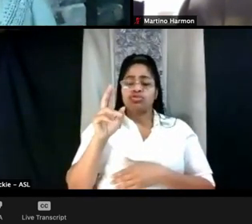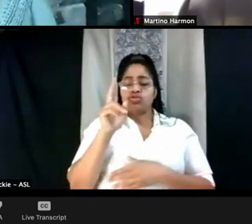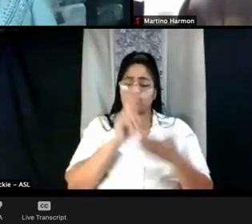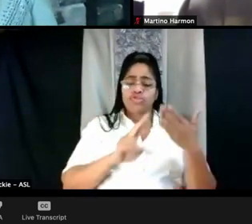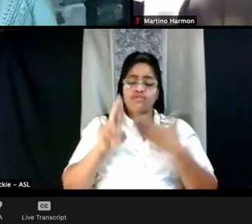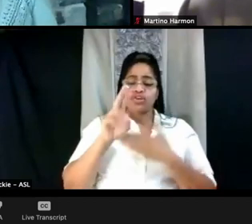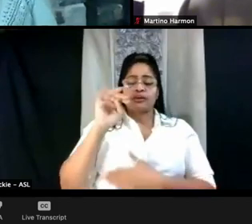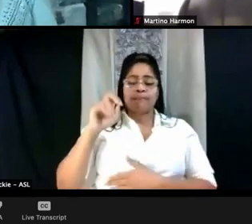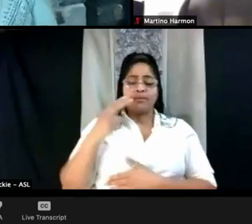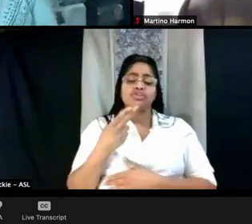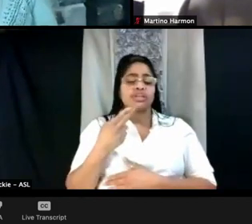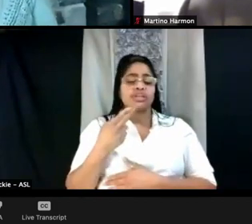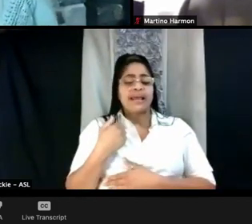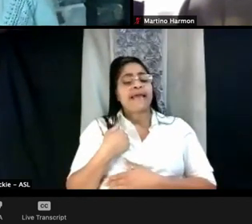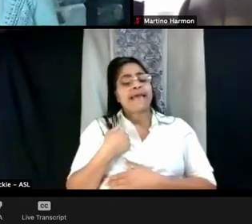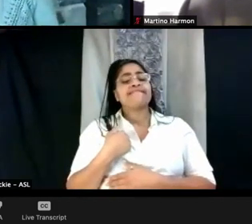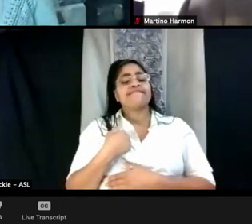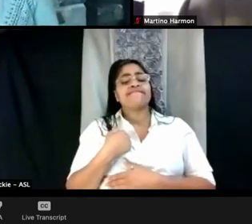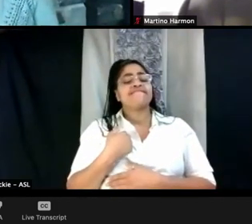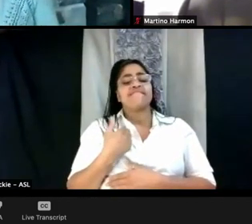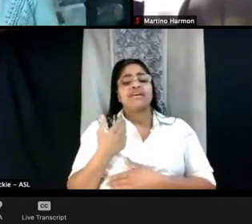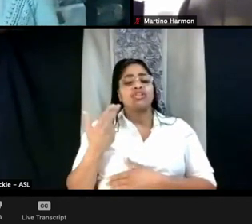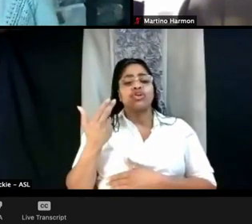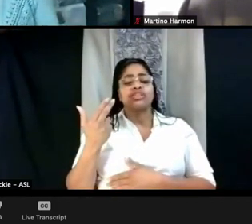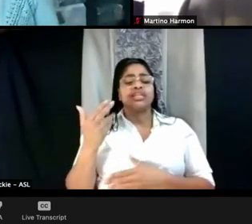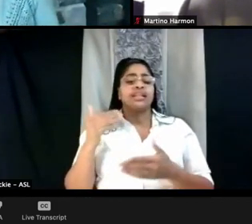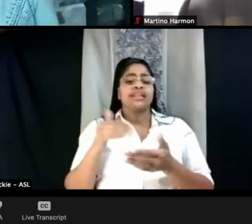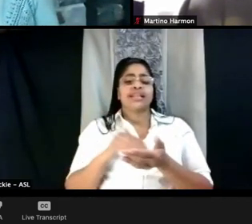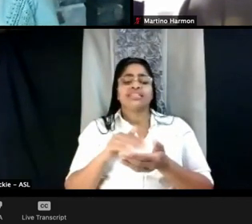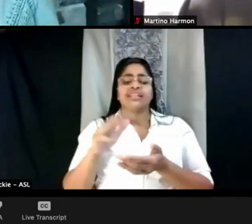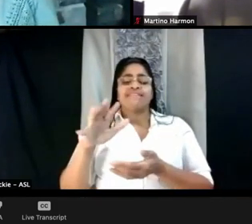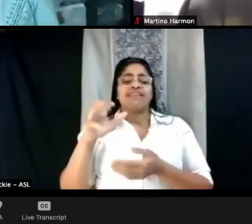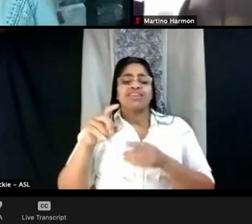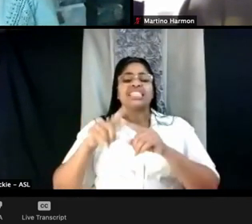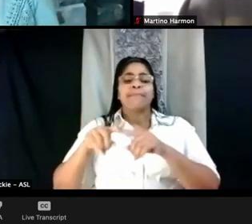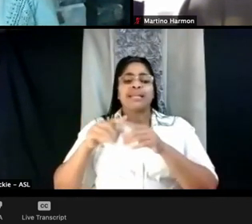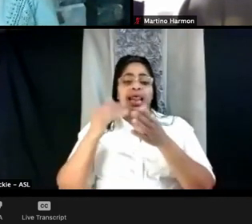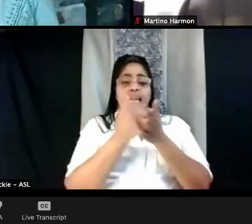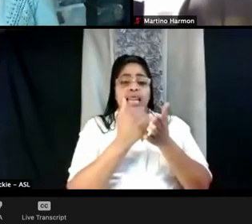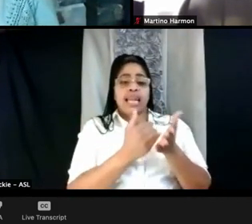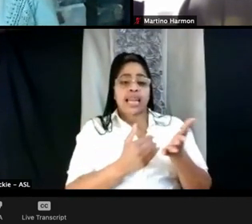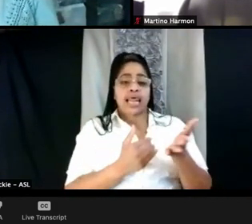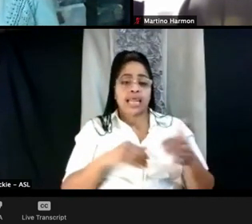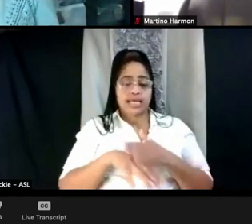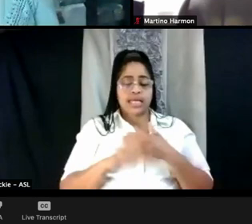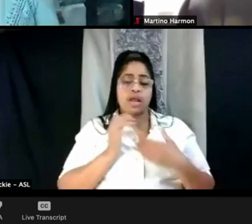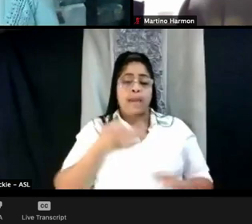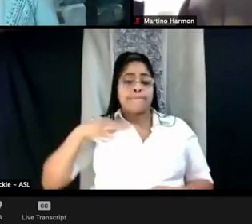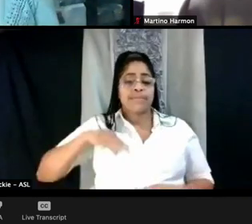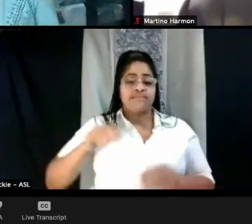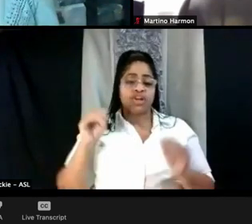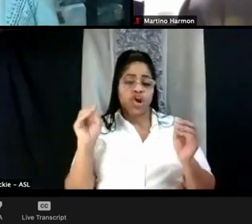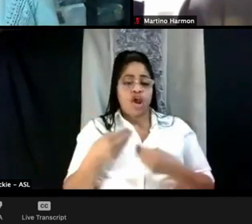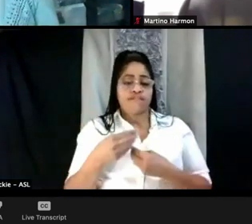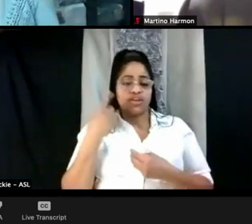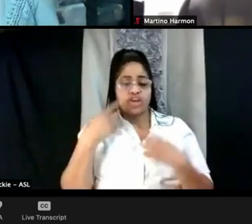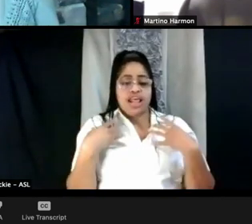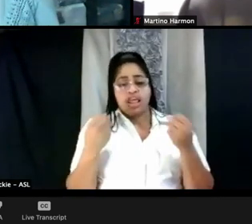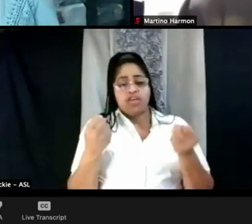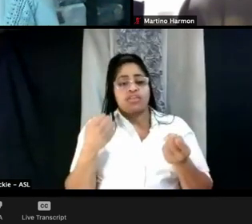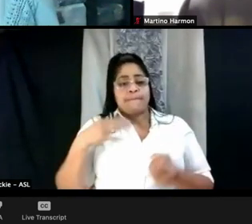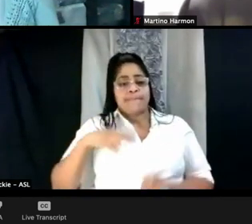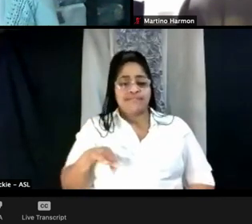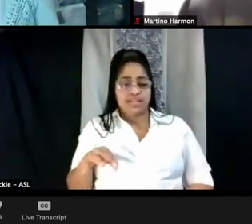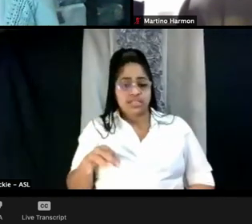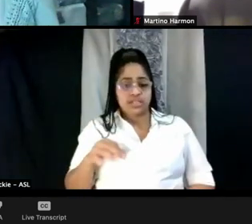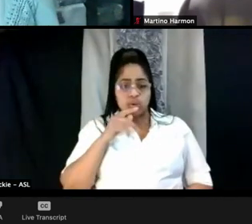has about 14,500 dependents listed in the benefits office for health benefits